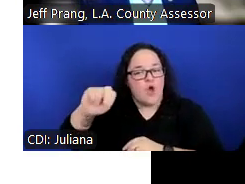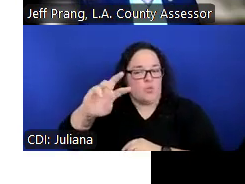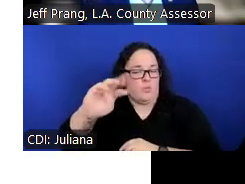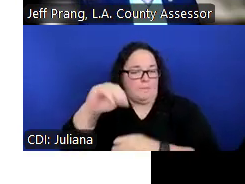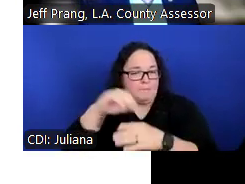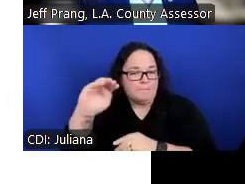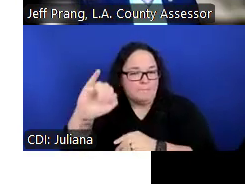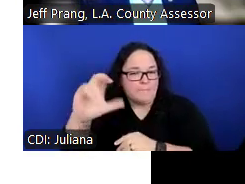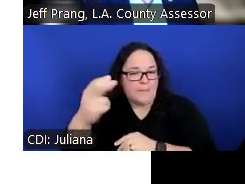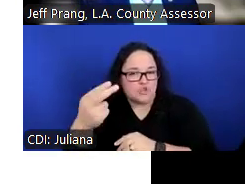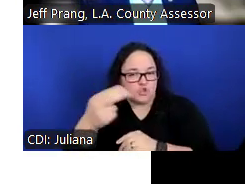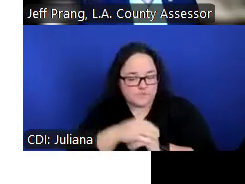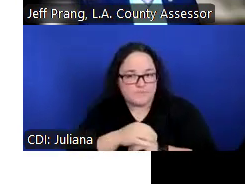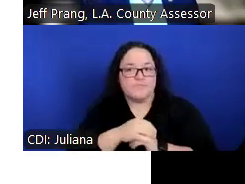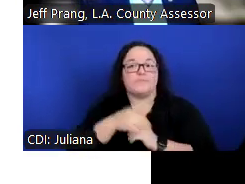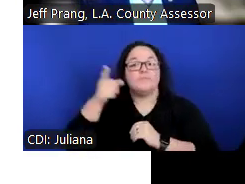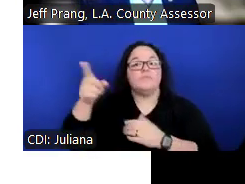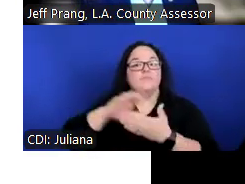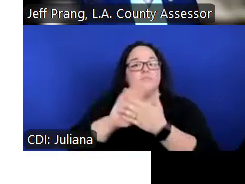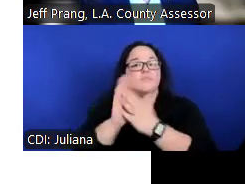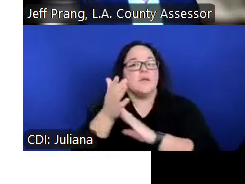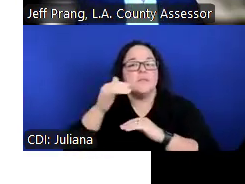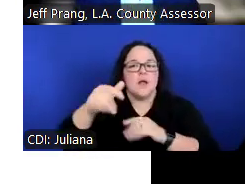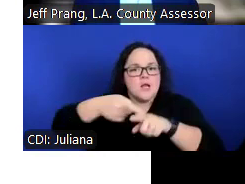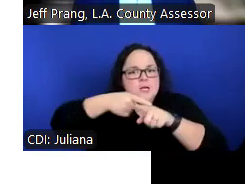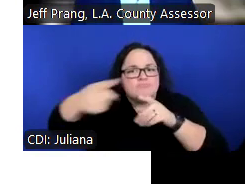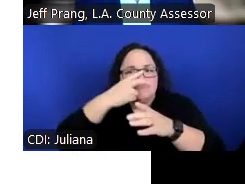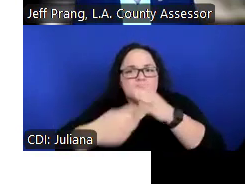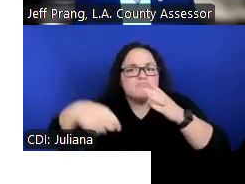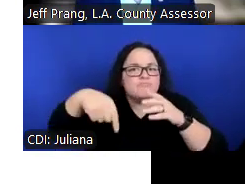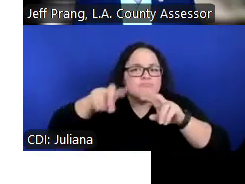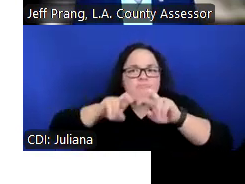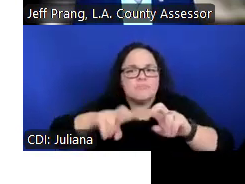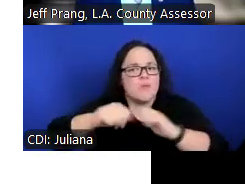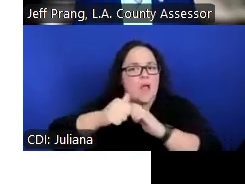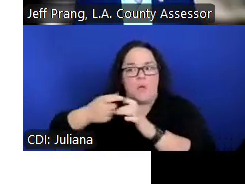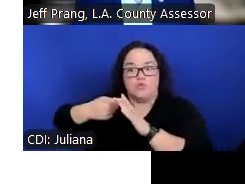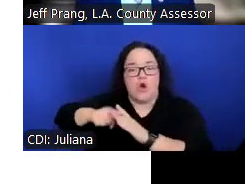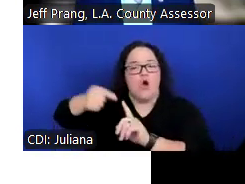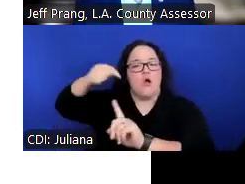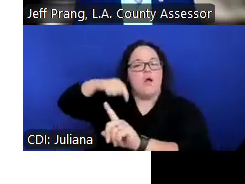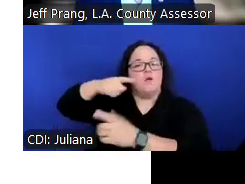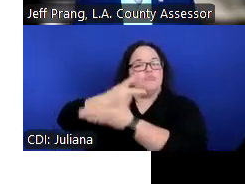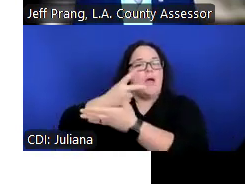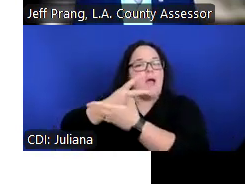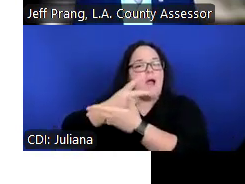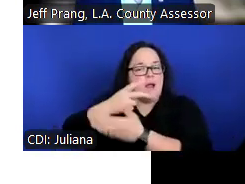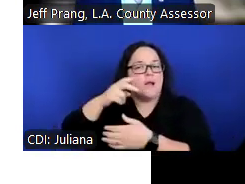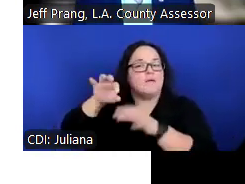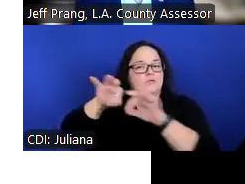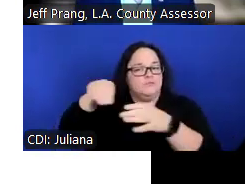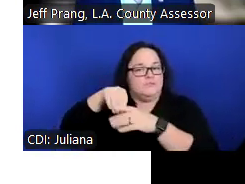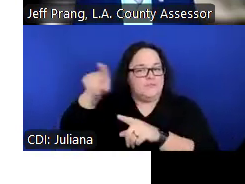After graduation, Mr. Prang relocated to California, where he served nearly 18 years as a council member for the city of